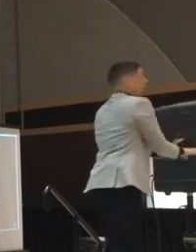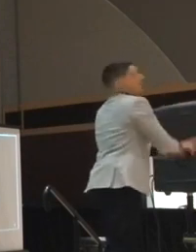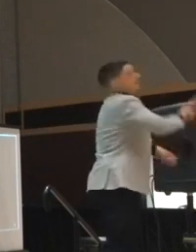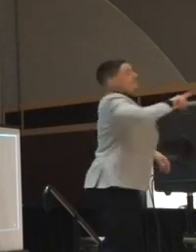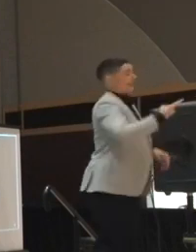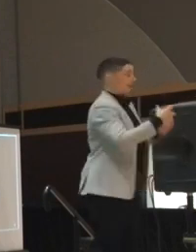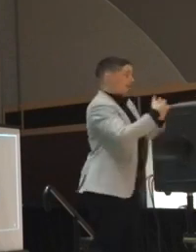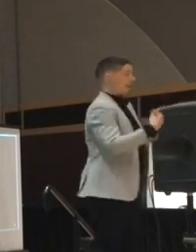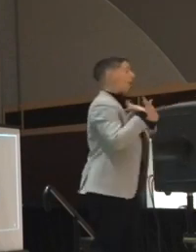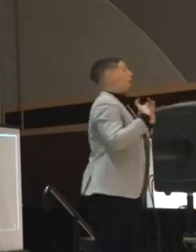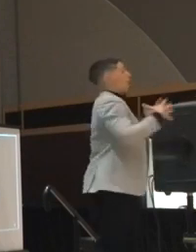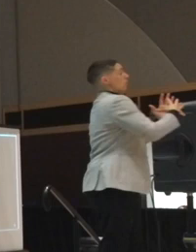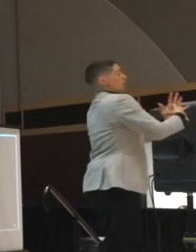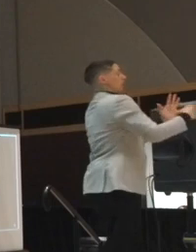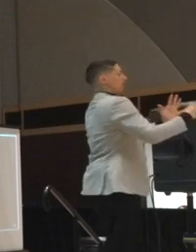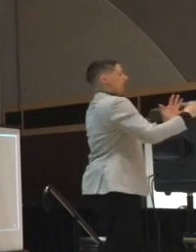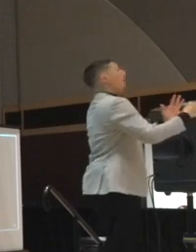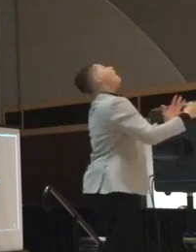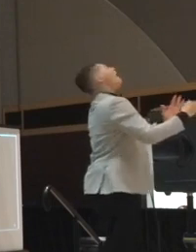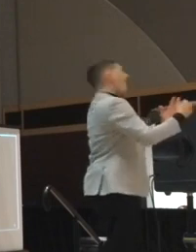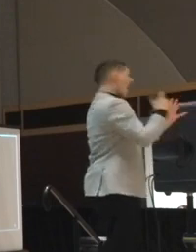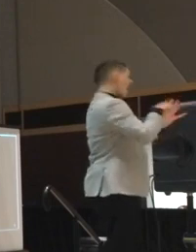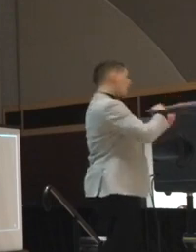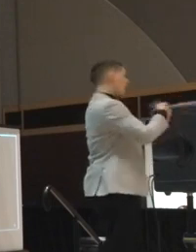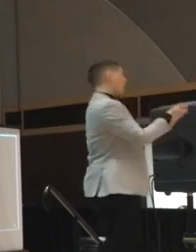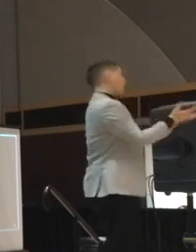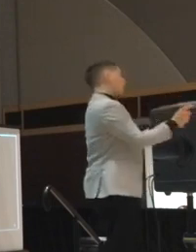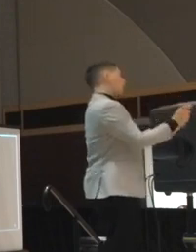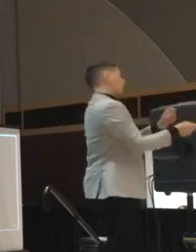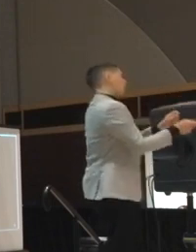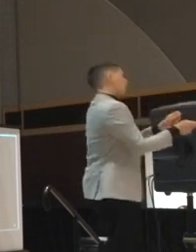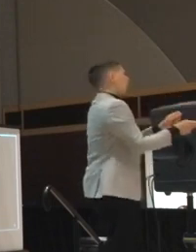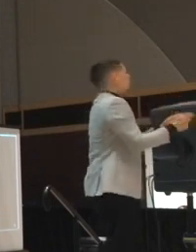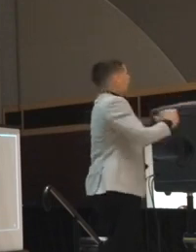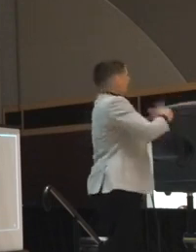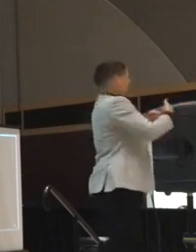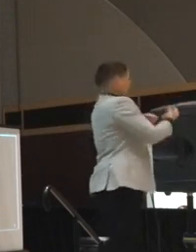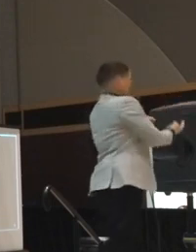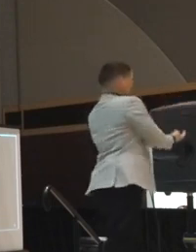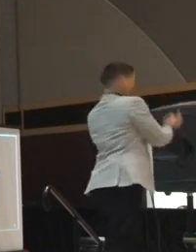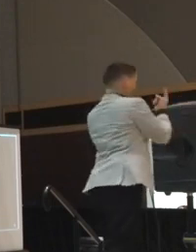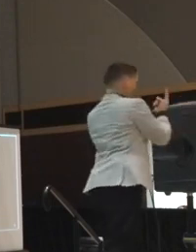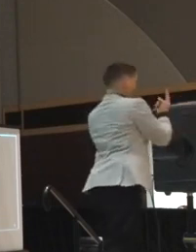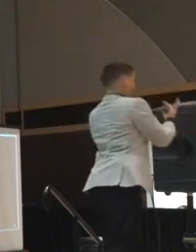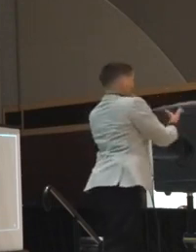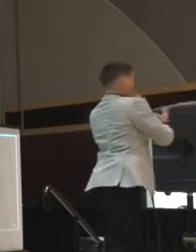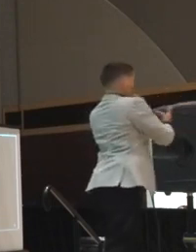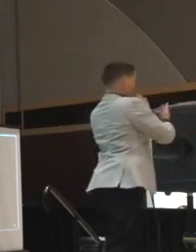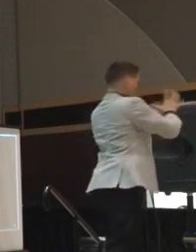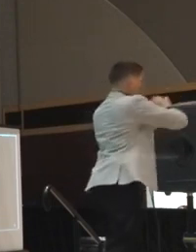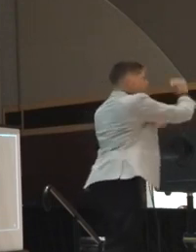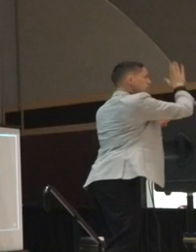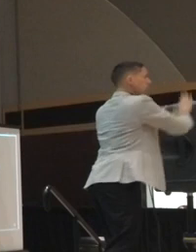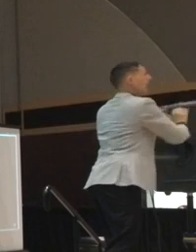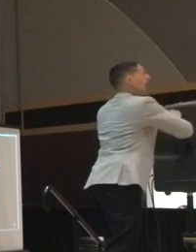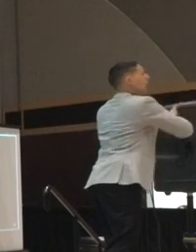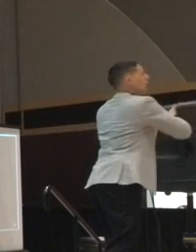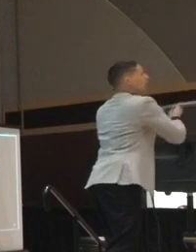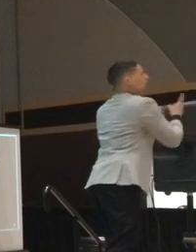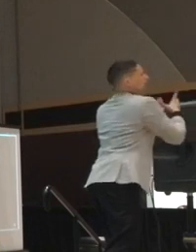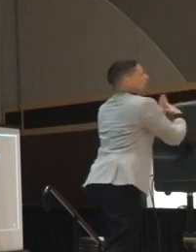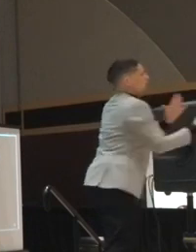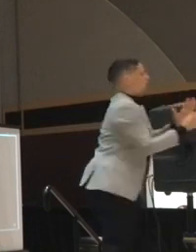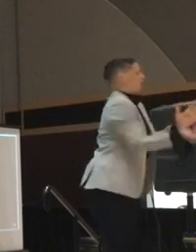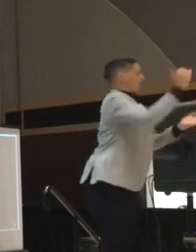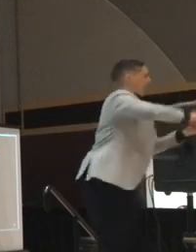up. Glad I was there. Transfer of technology takes more time than inventing it. So like this